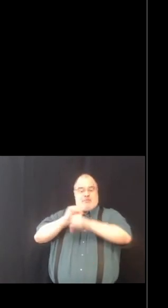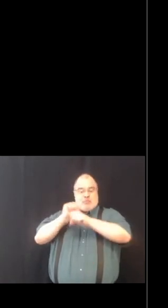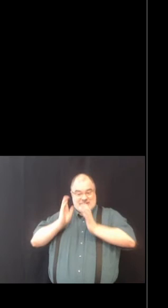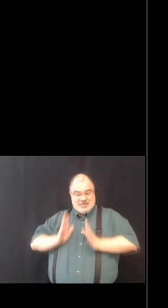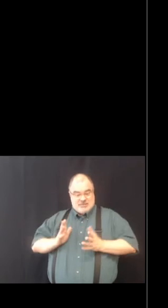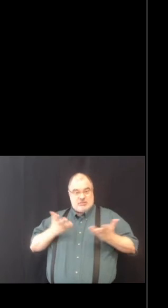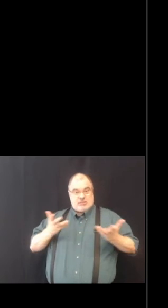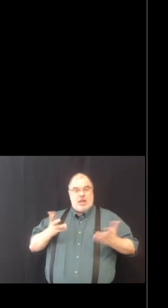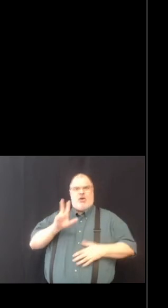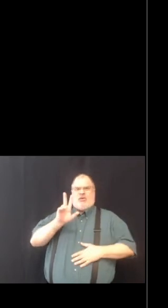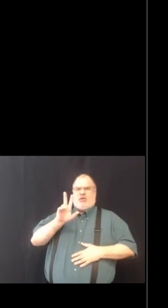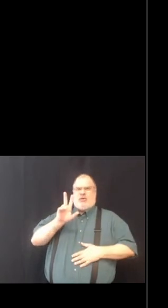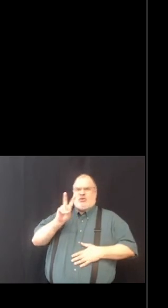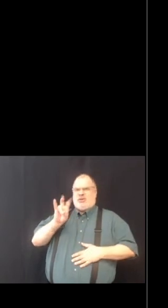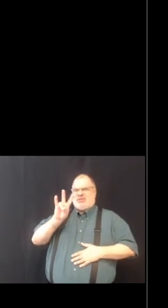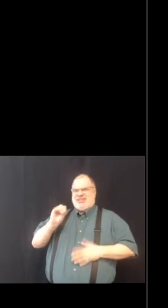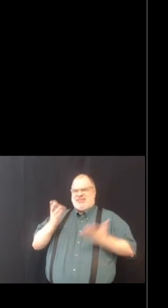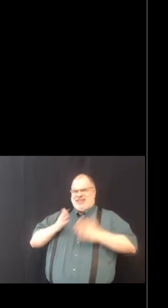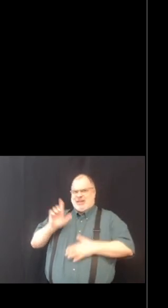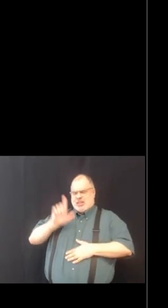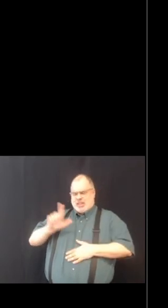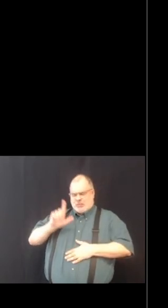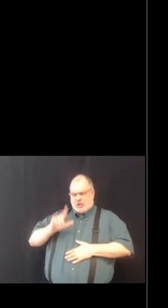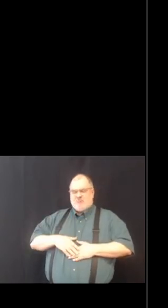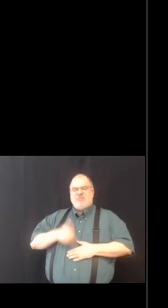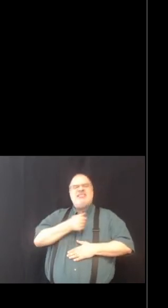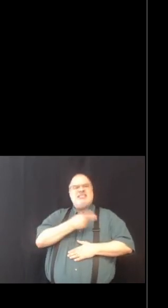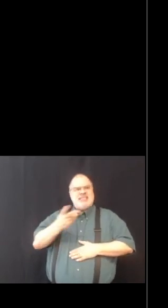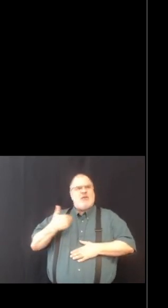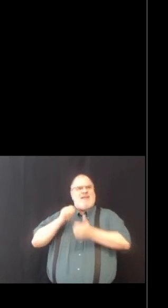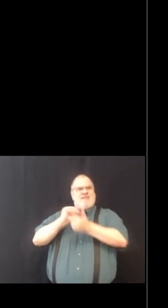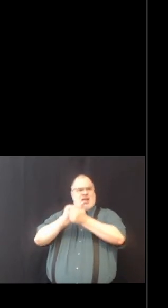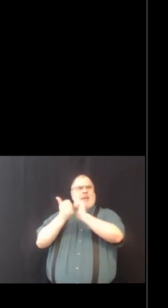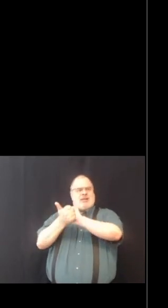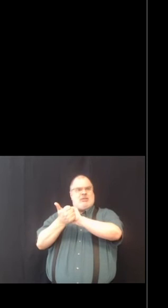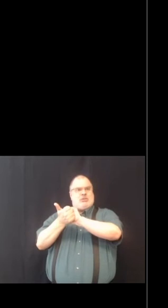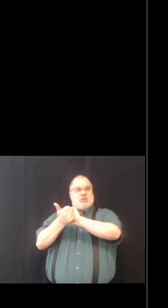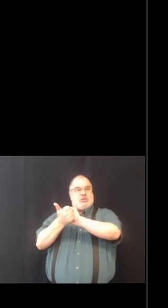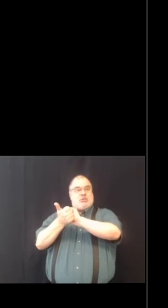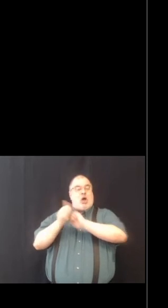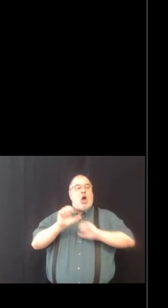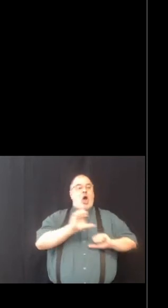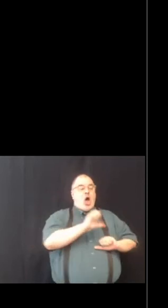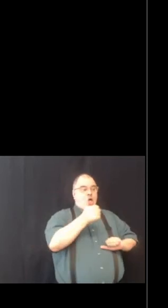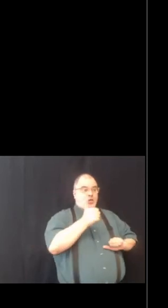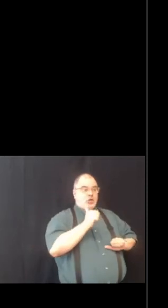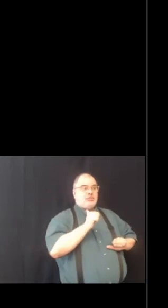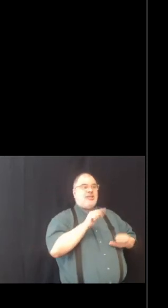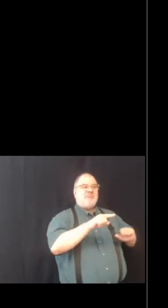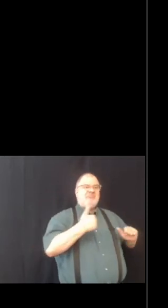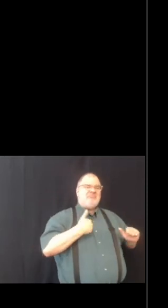require and have accommodations to do their jobs. And there are others who are persons with disabilities who do